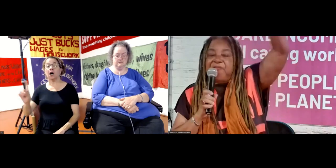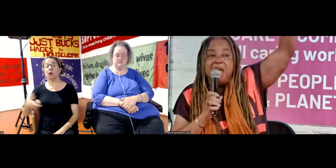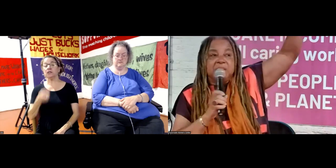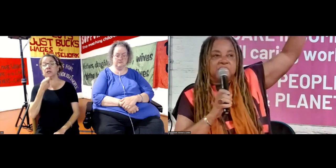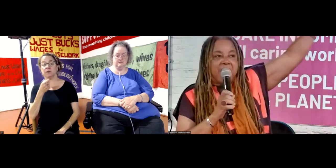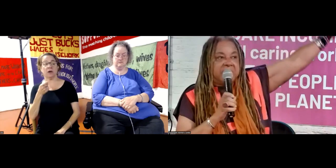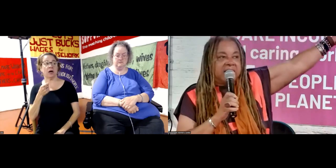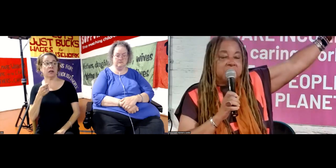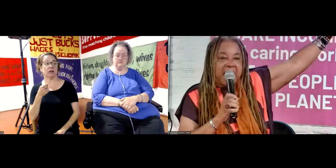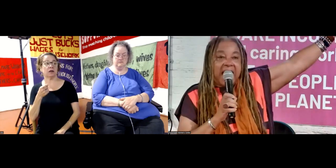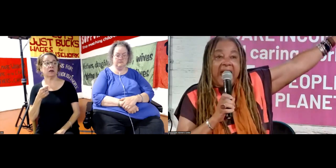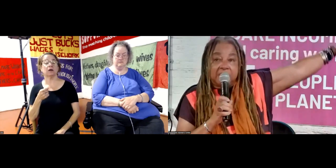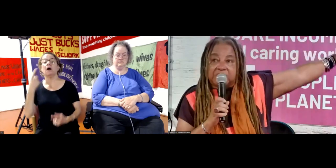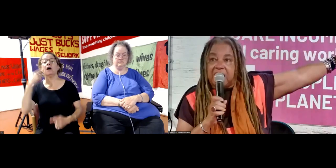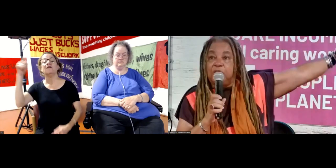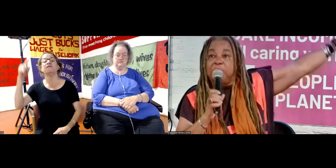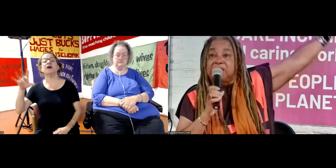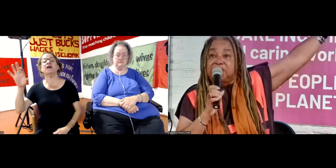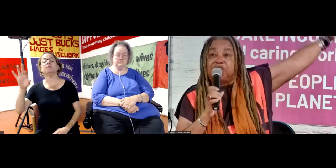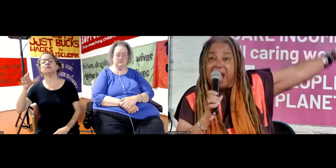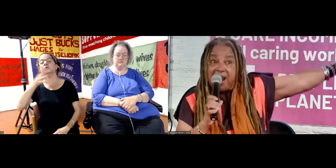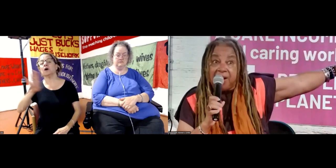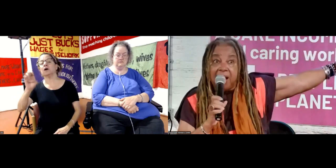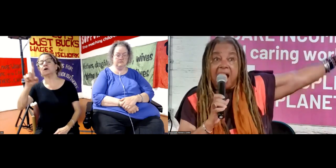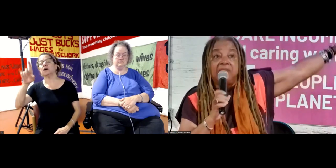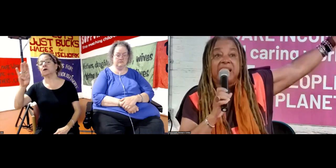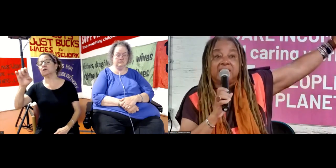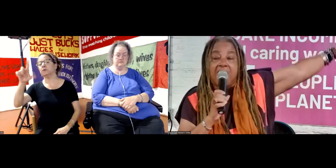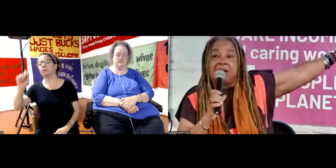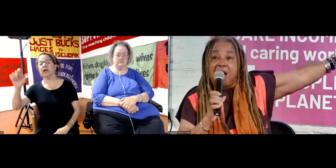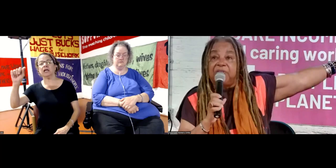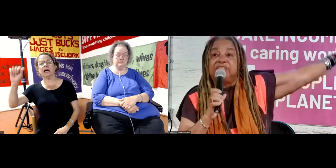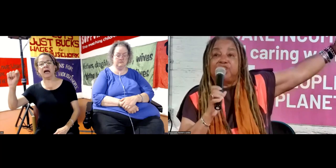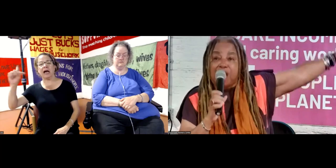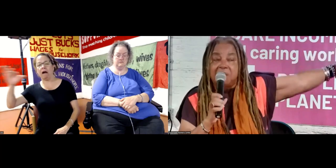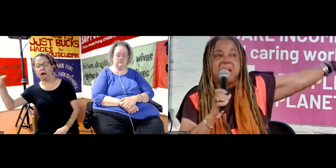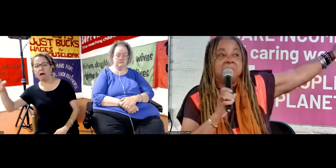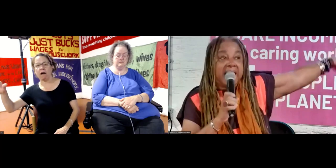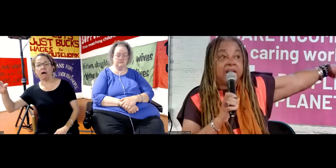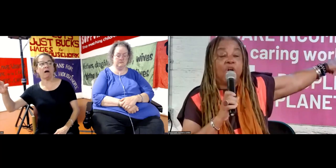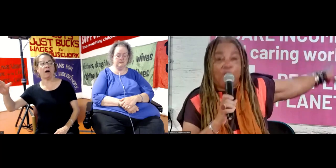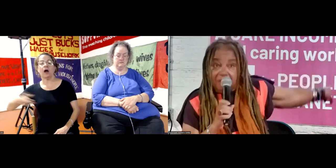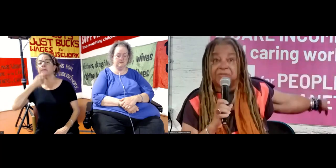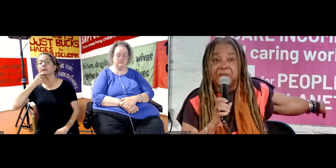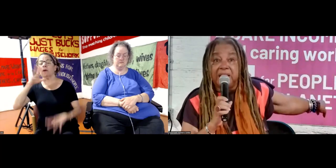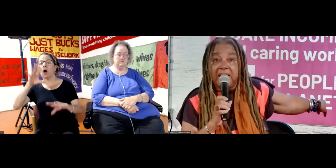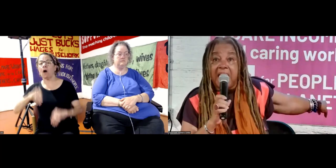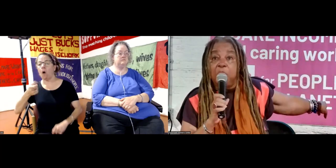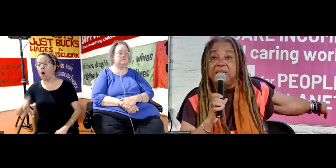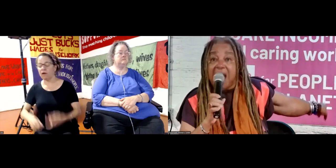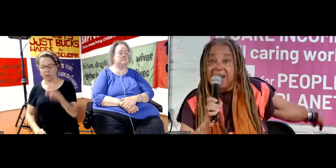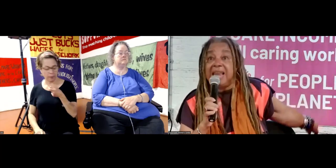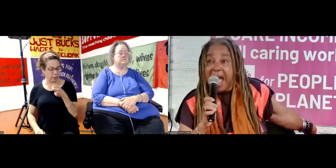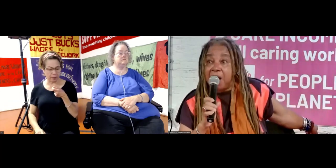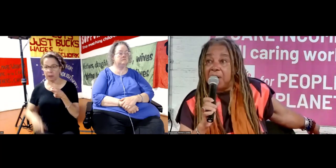the famous feminist Bella Abzug, who was the chair of the entire conference, shut my mic off and